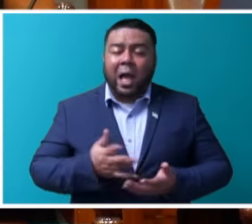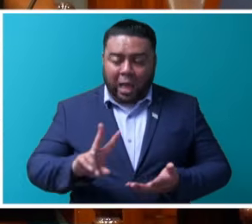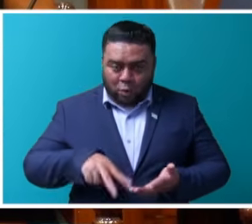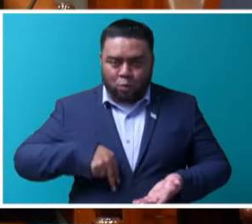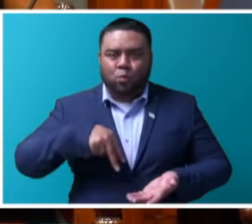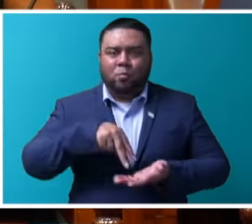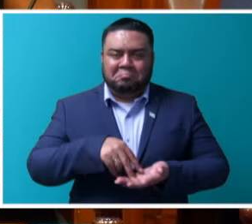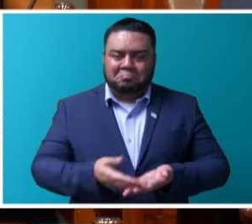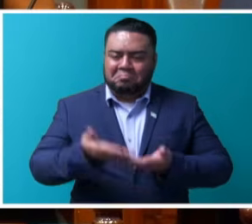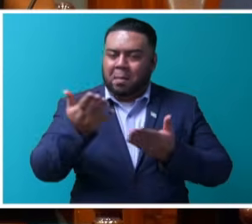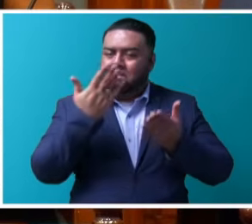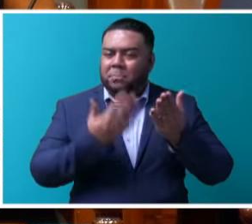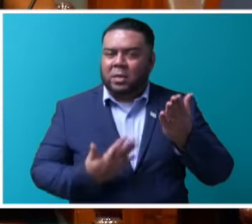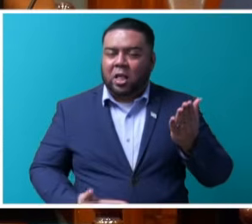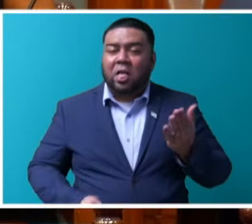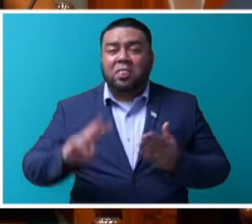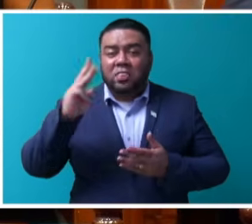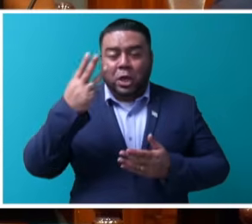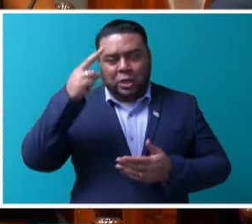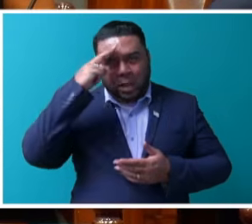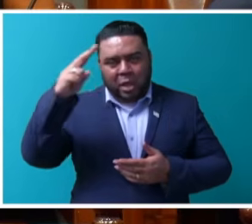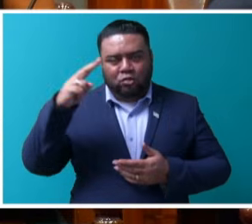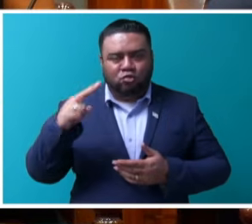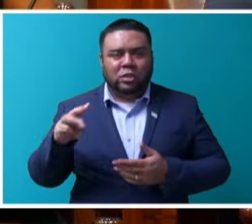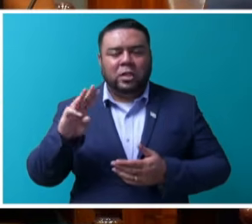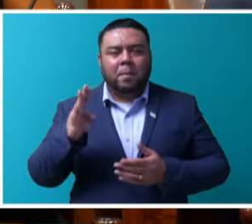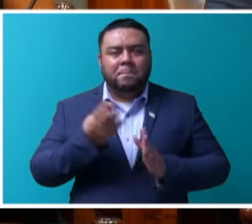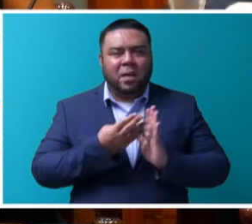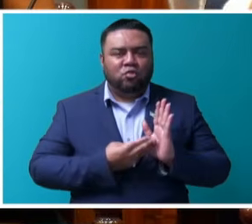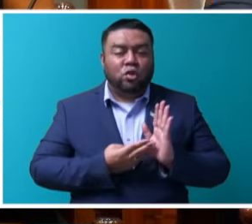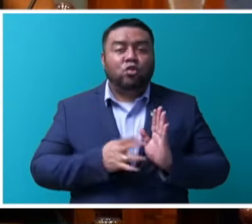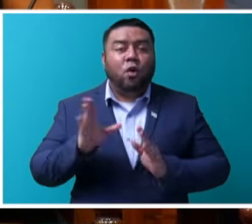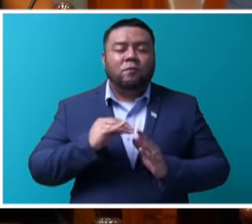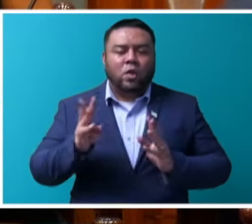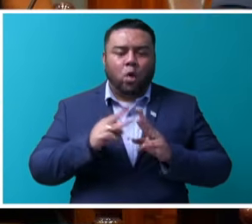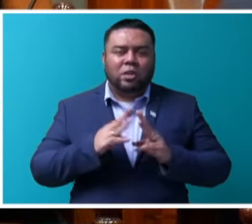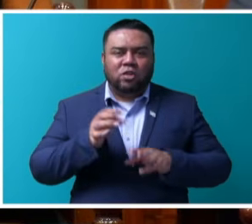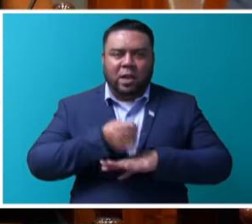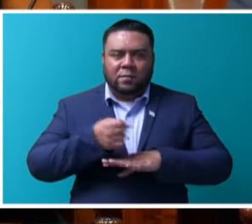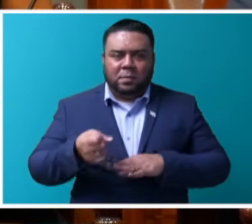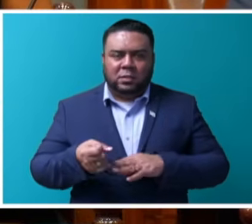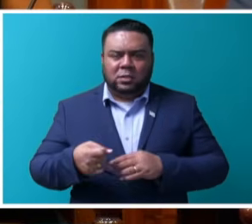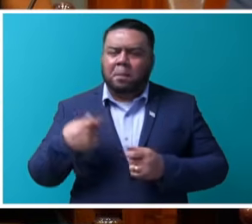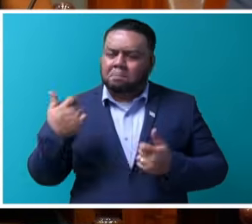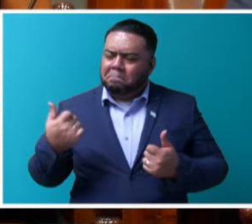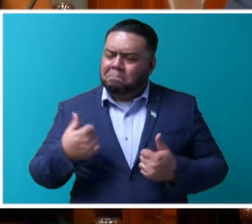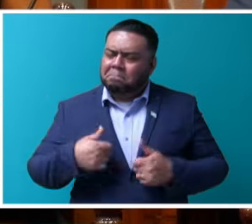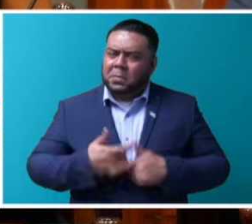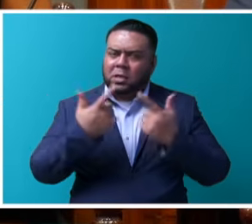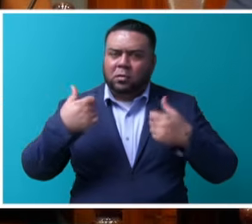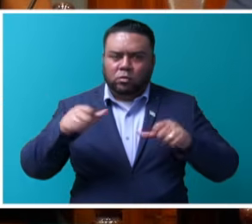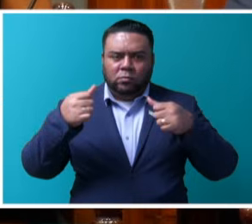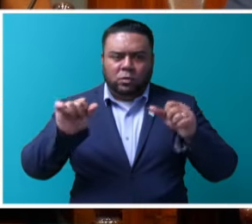to present the third national budget of the coalition government, a significant milestone that underscores